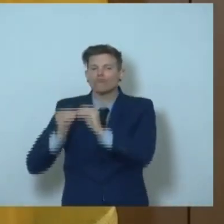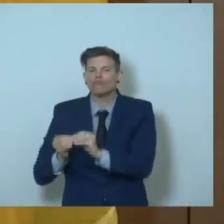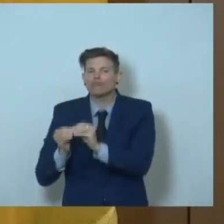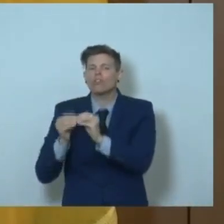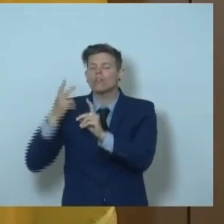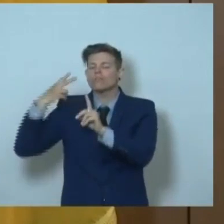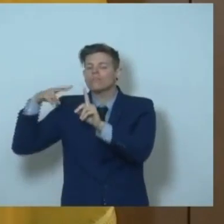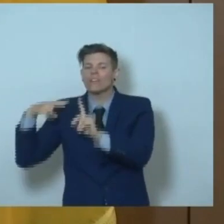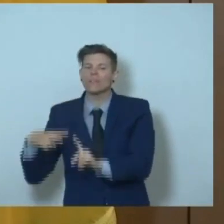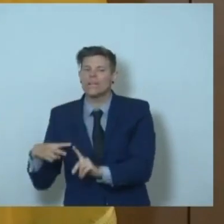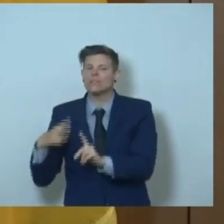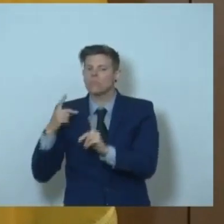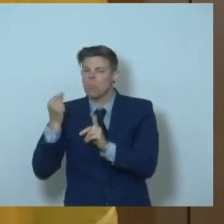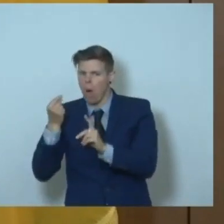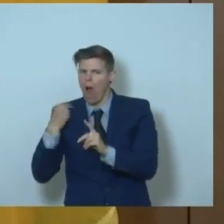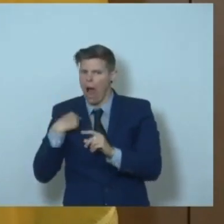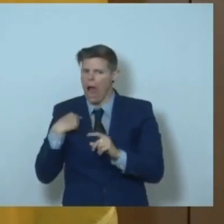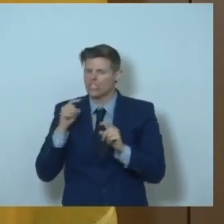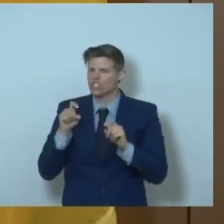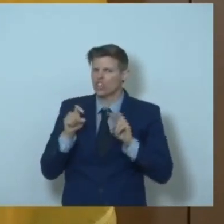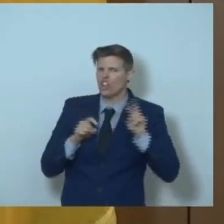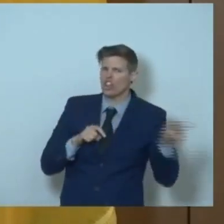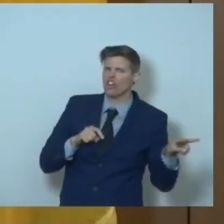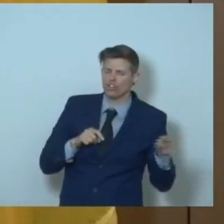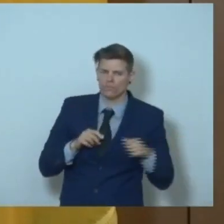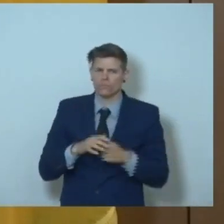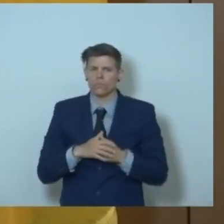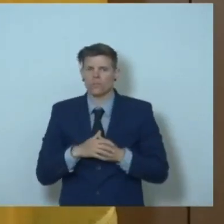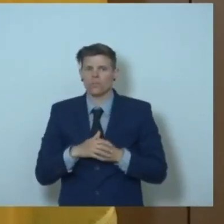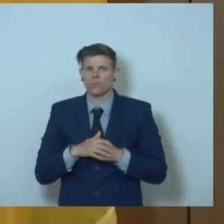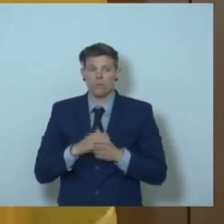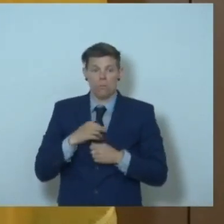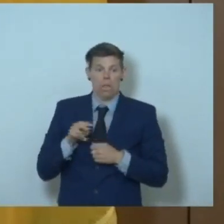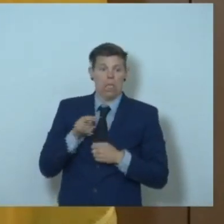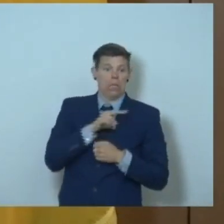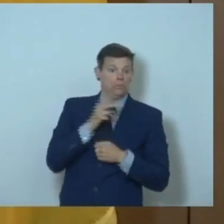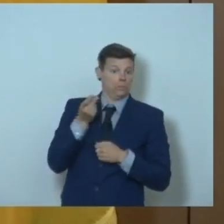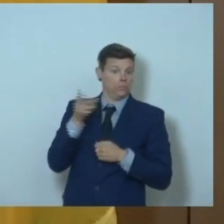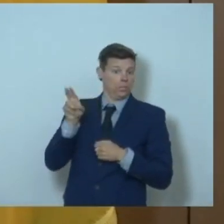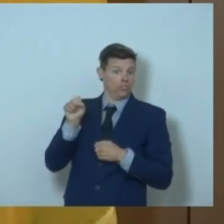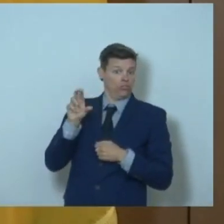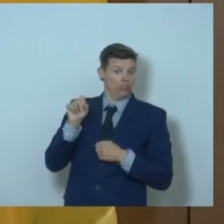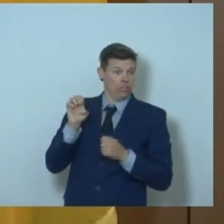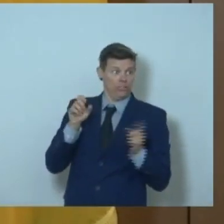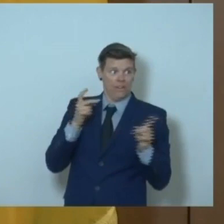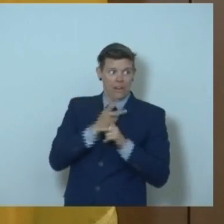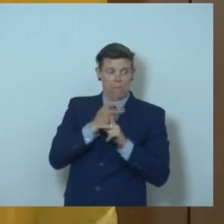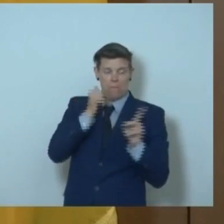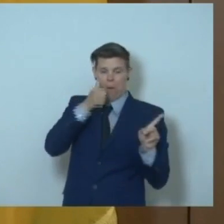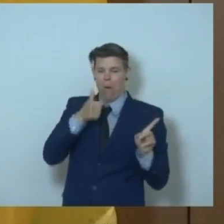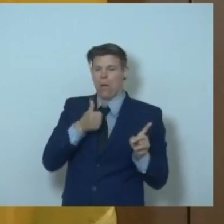from the camera for a minute, and that was an indication to Dr. Grace that he's going to have to figure that out by tomorrow.